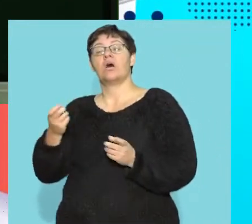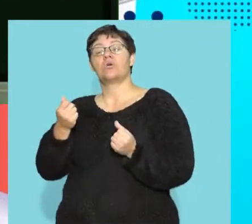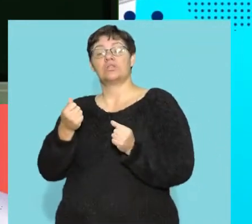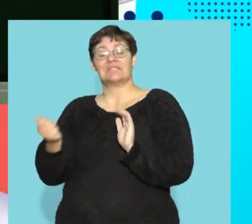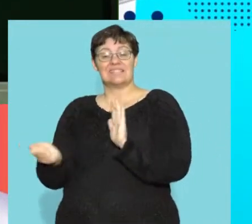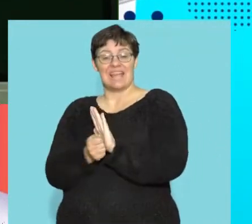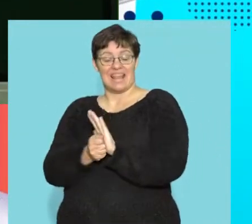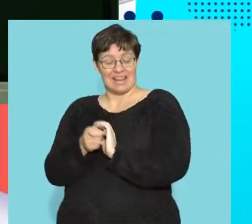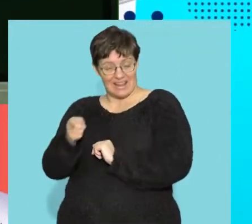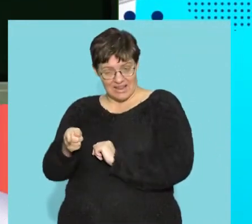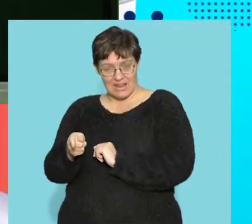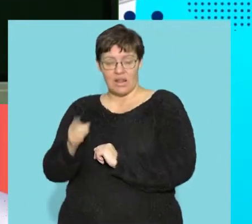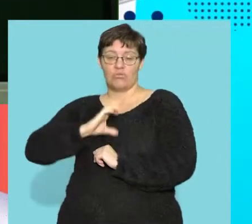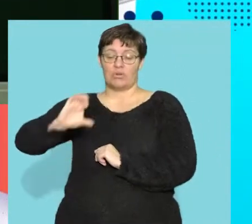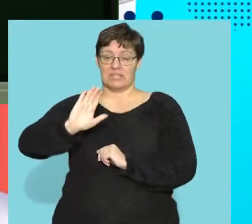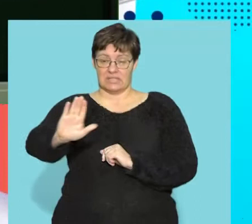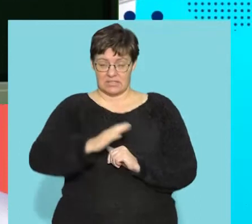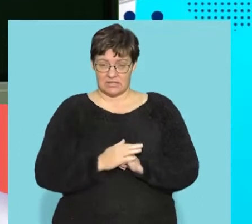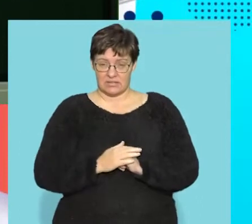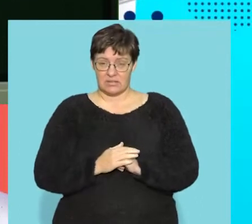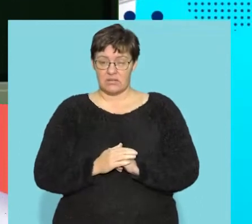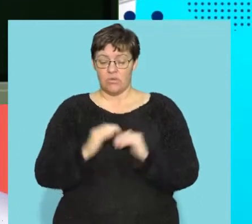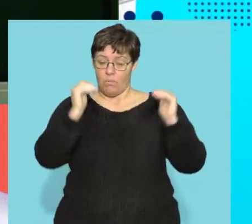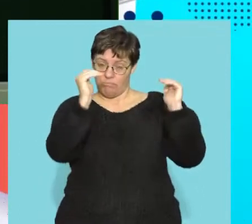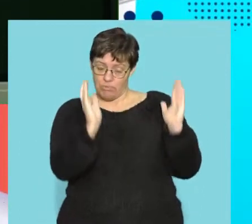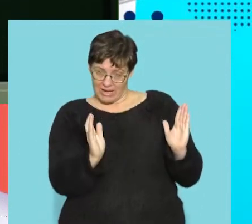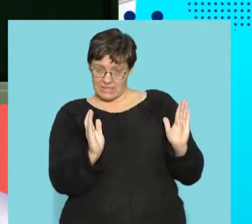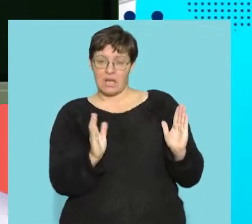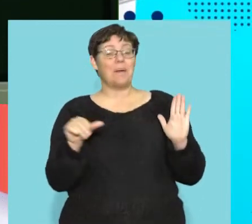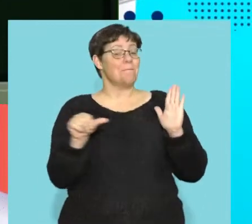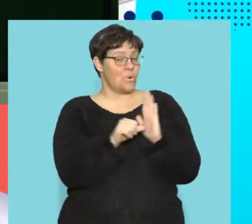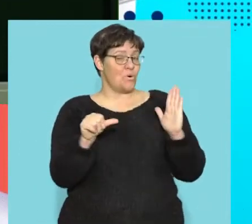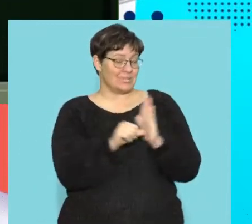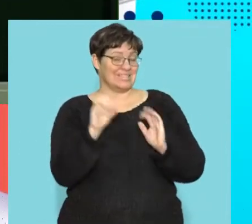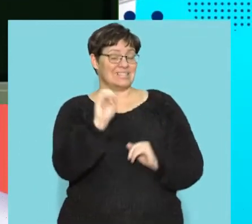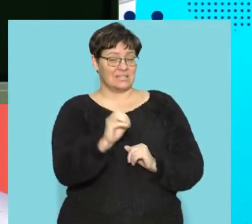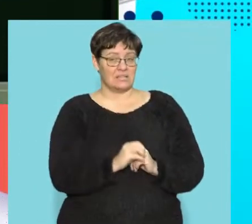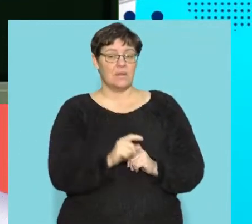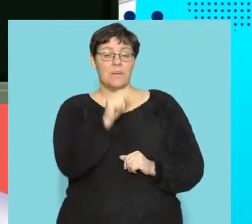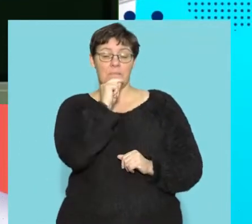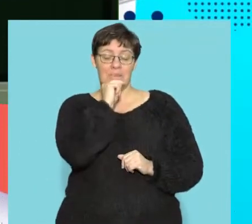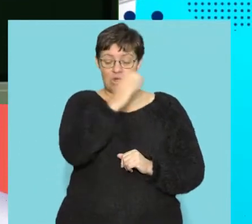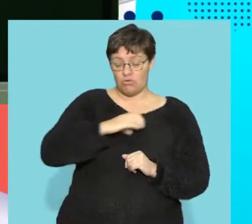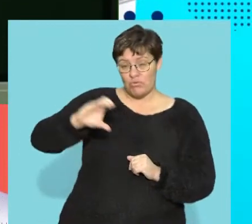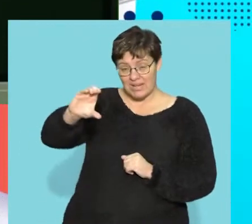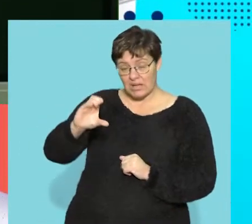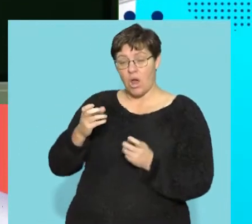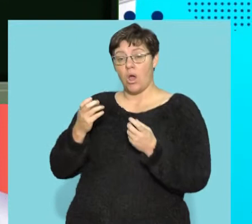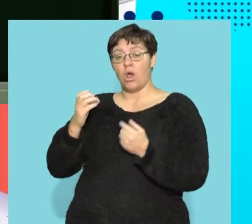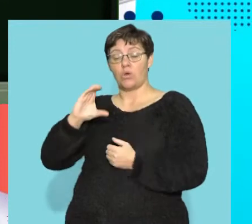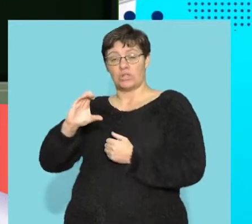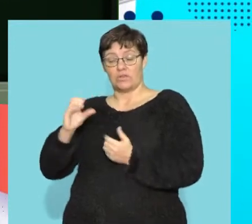sales. Therefore, my operation in my bracket is critical. I'm crediting my cost of